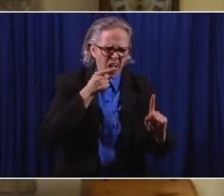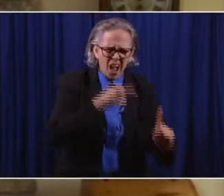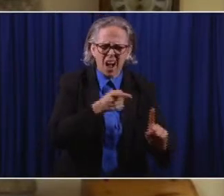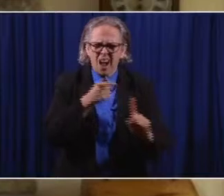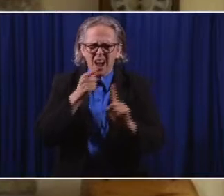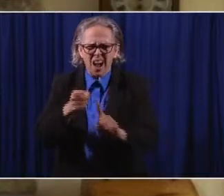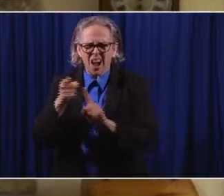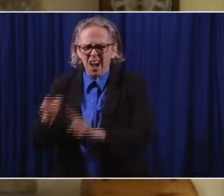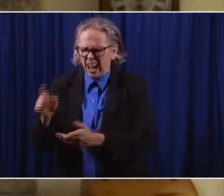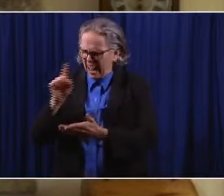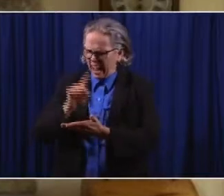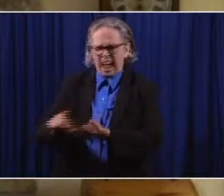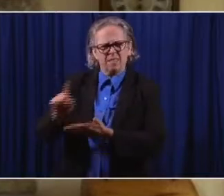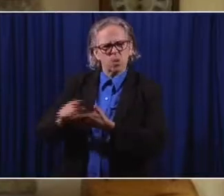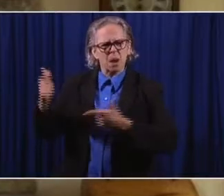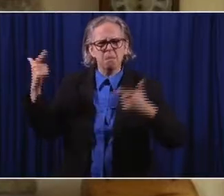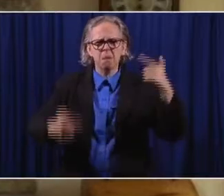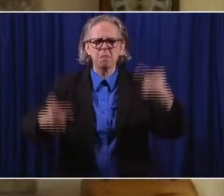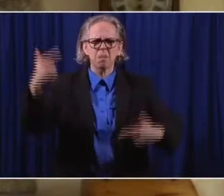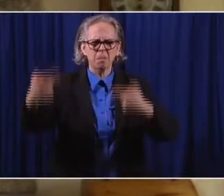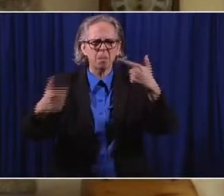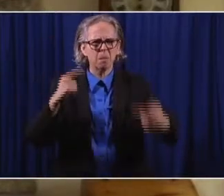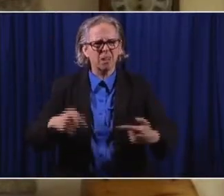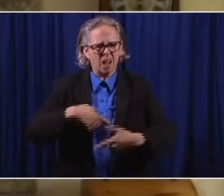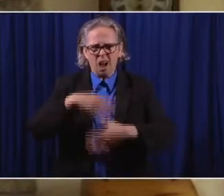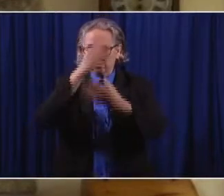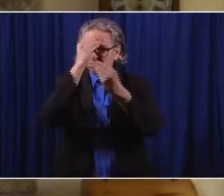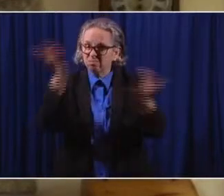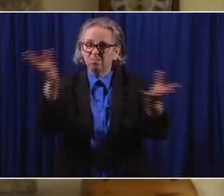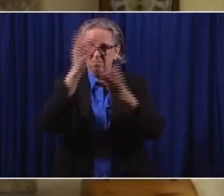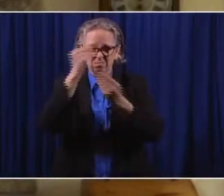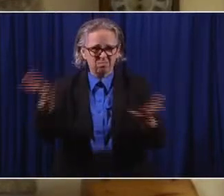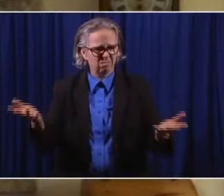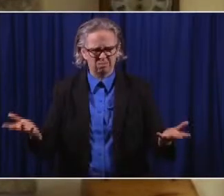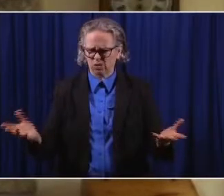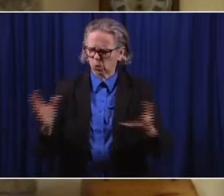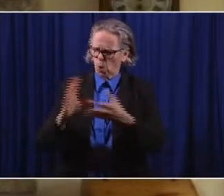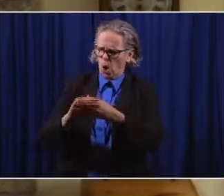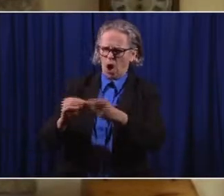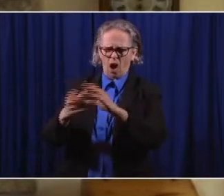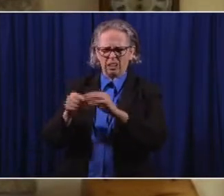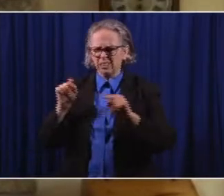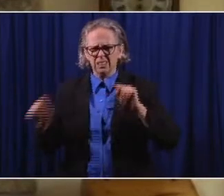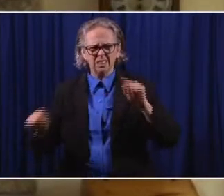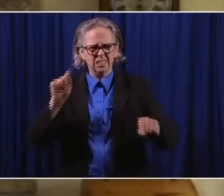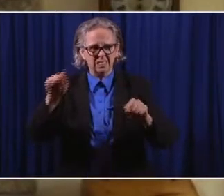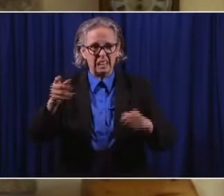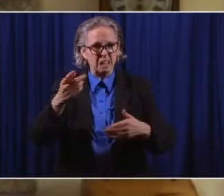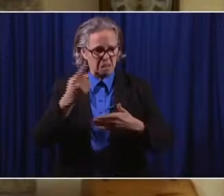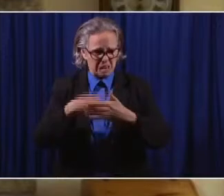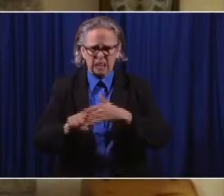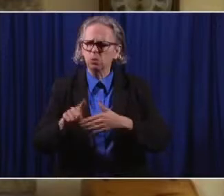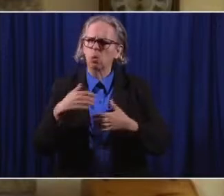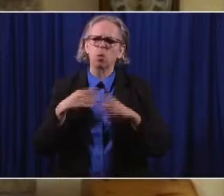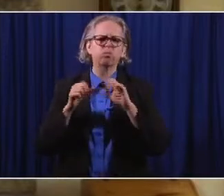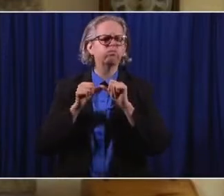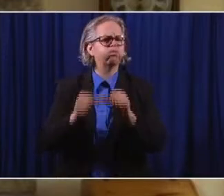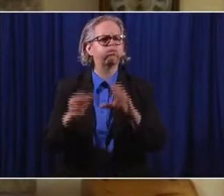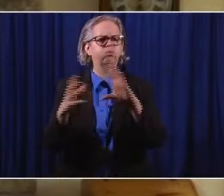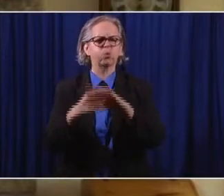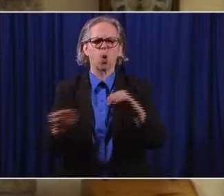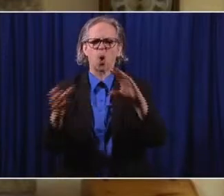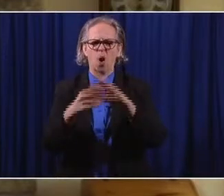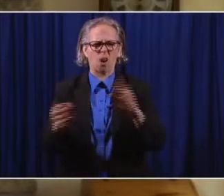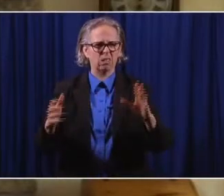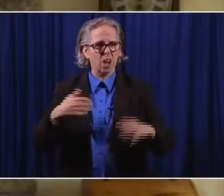This time next week, more will have died, which is why I will keep talking about our legislation that we have